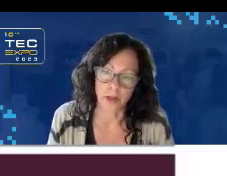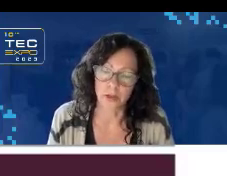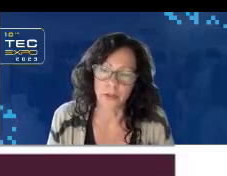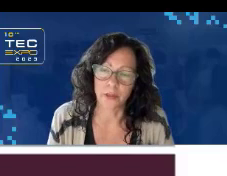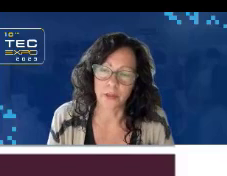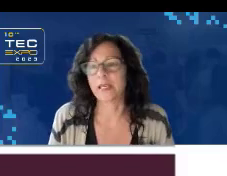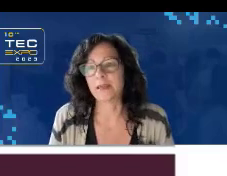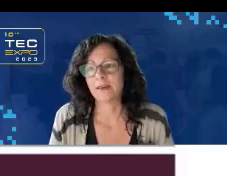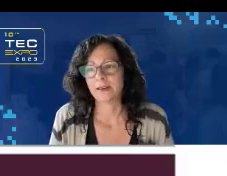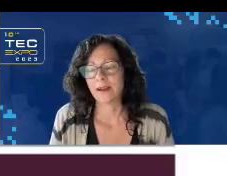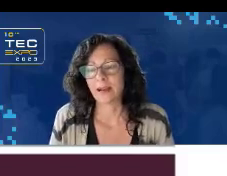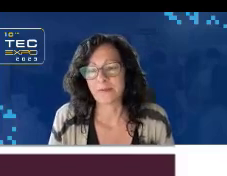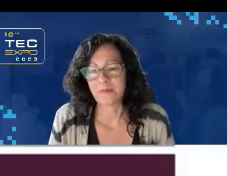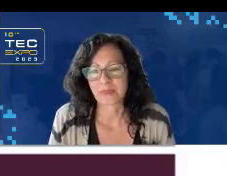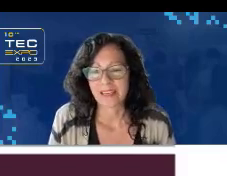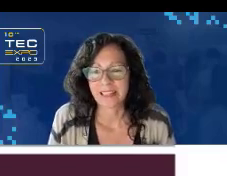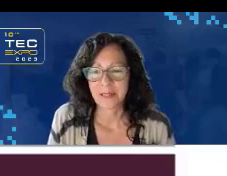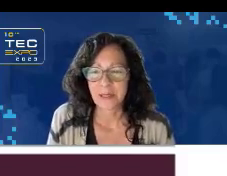bicultural model that we